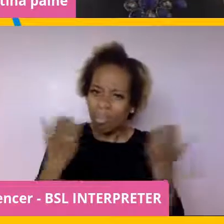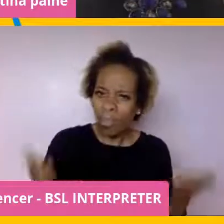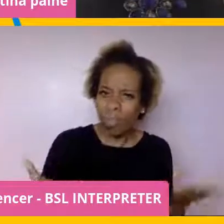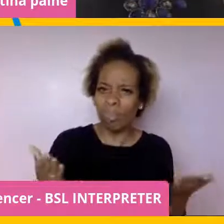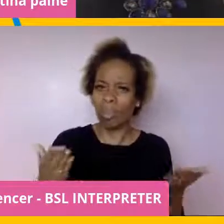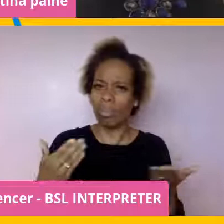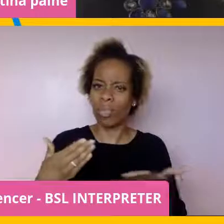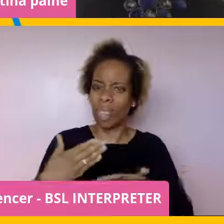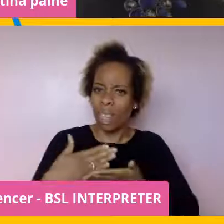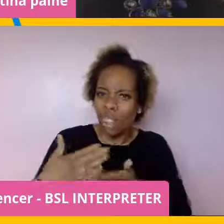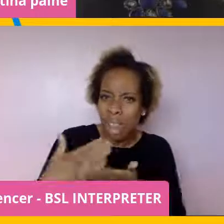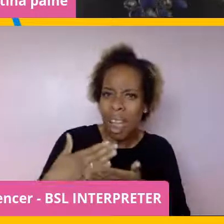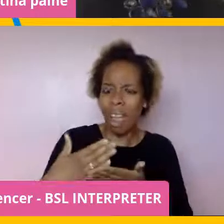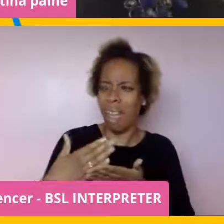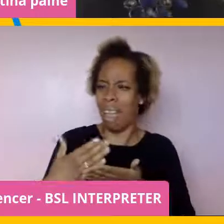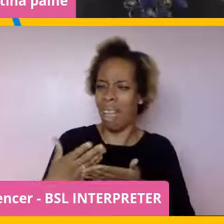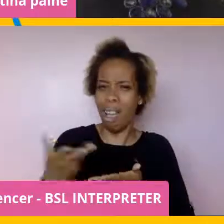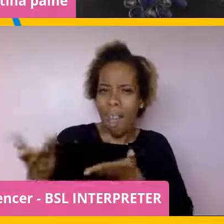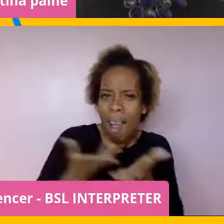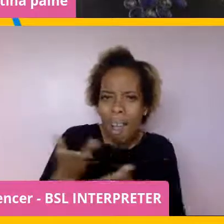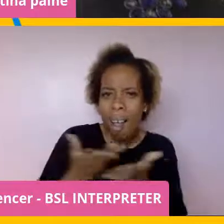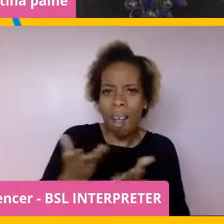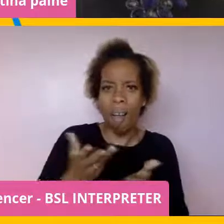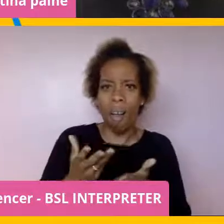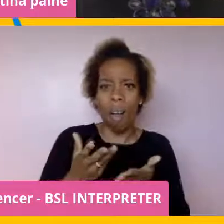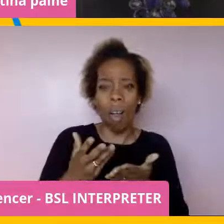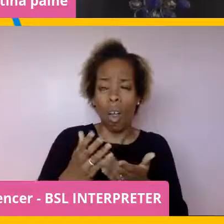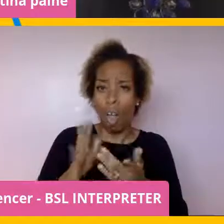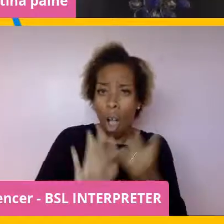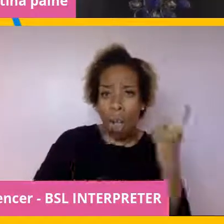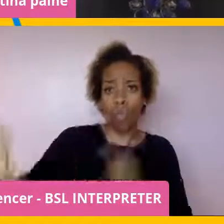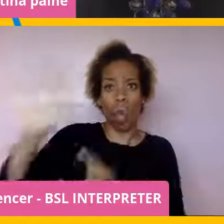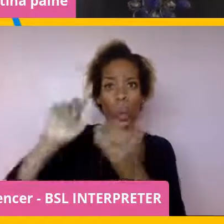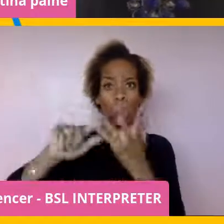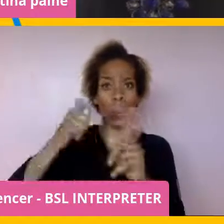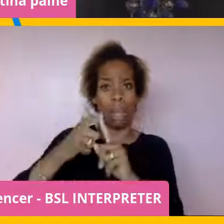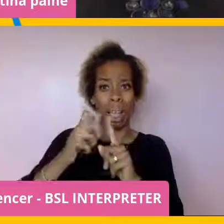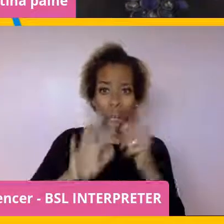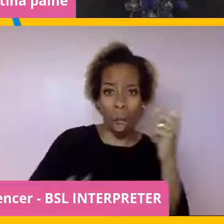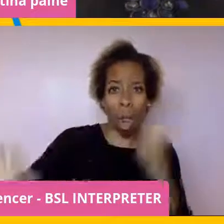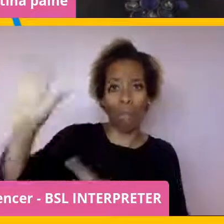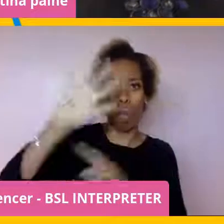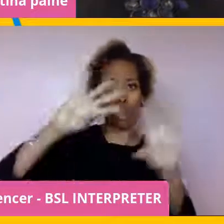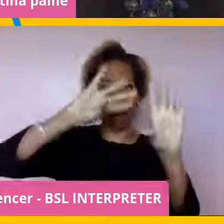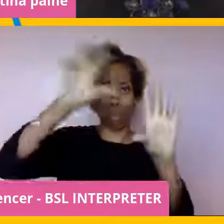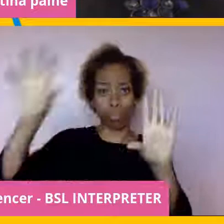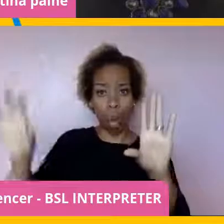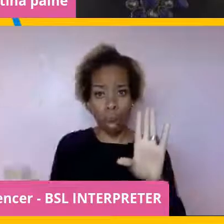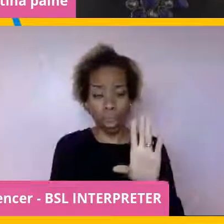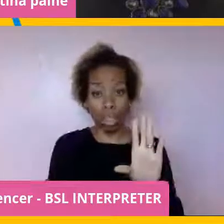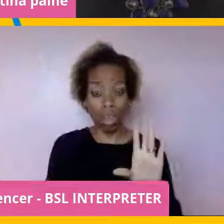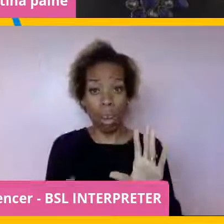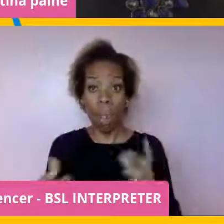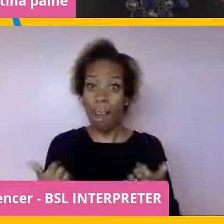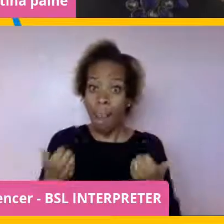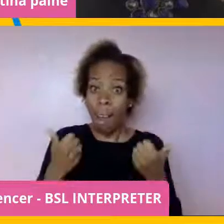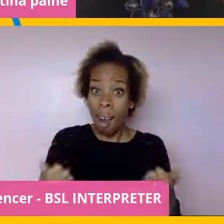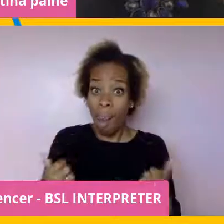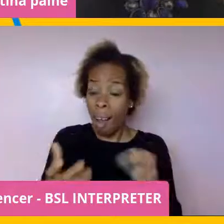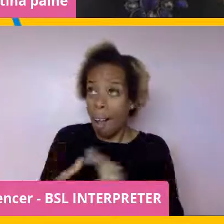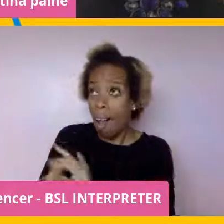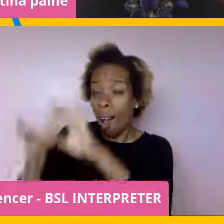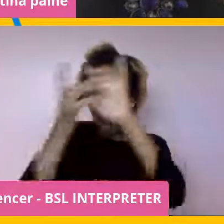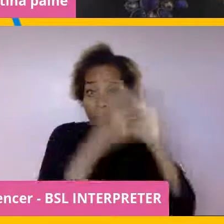other across campaigns, across branches, across the UK. And in that, we will find that we have hope, that we build more